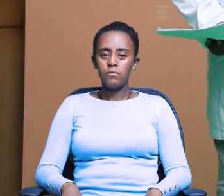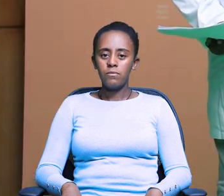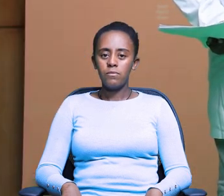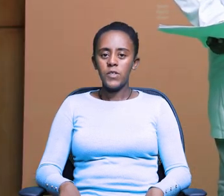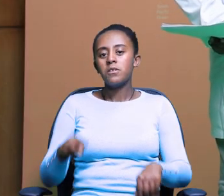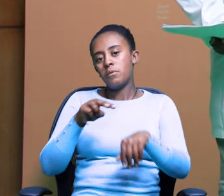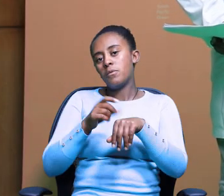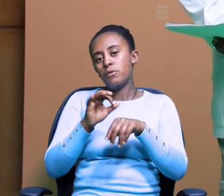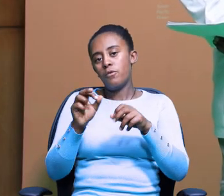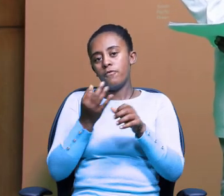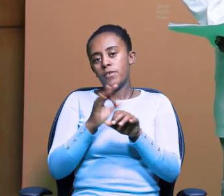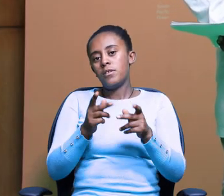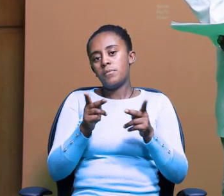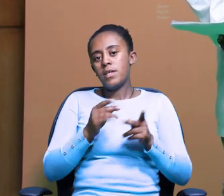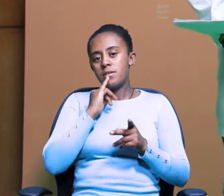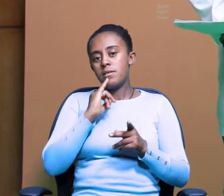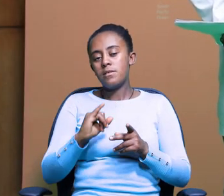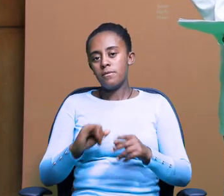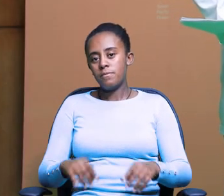of free space